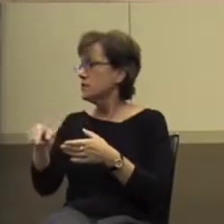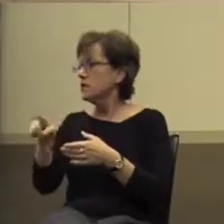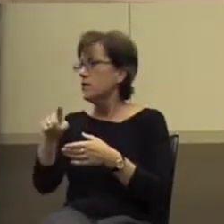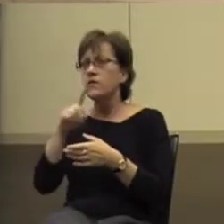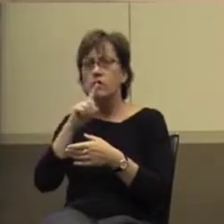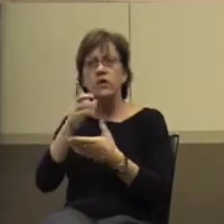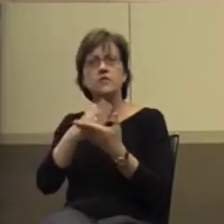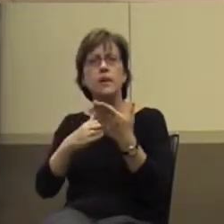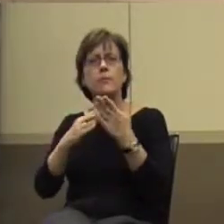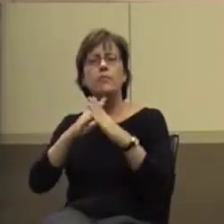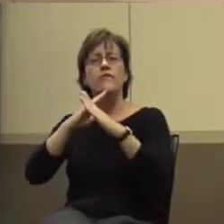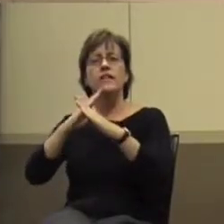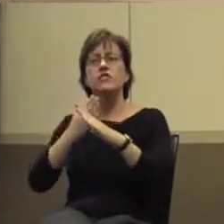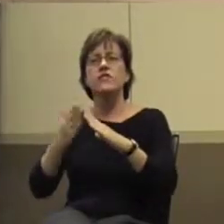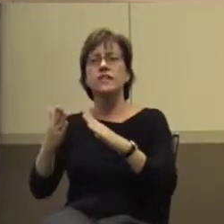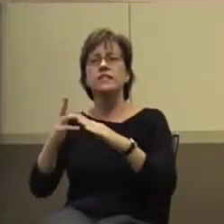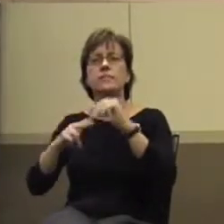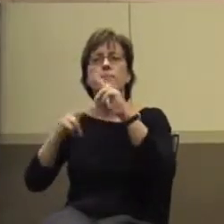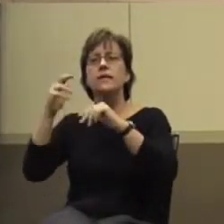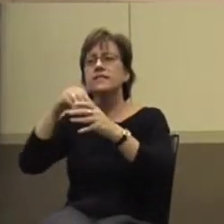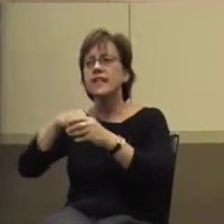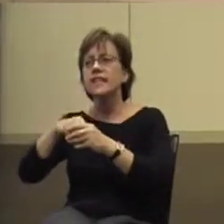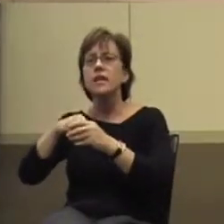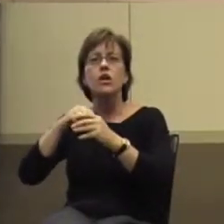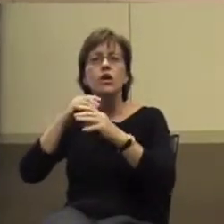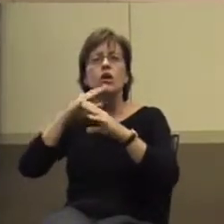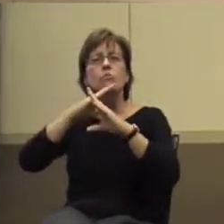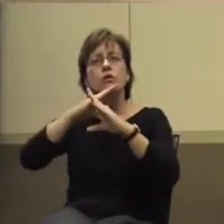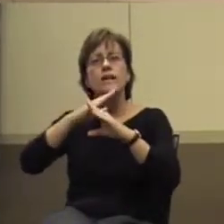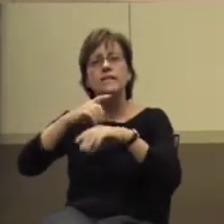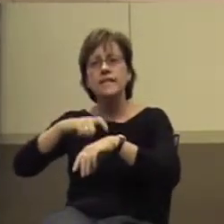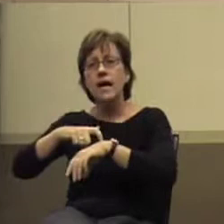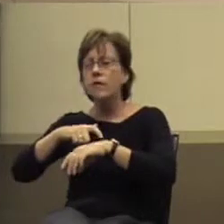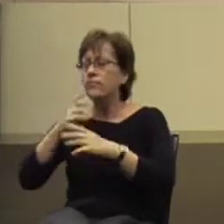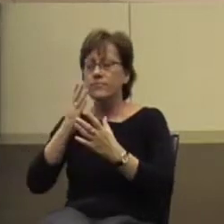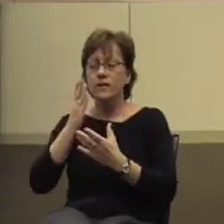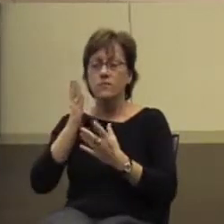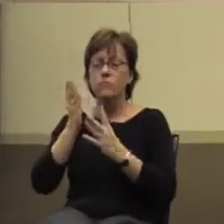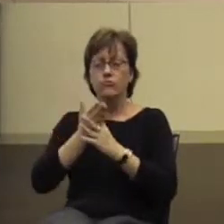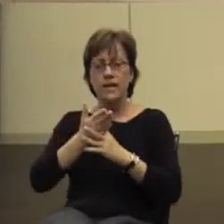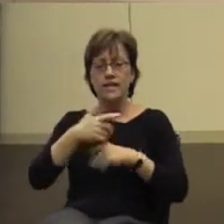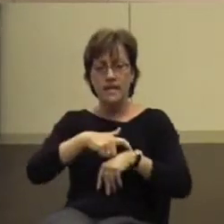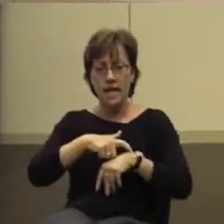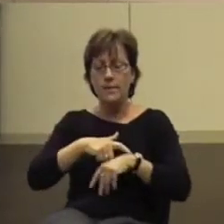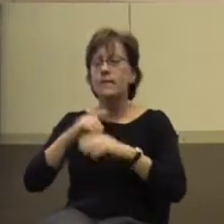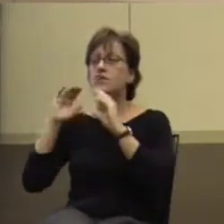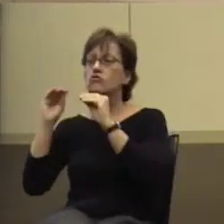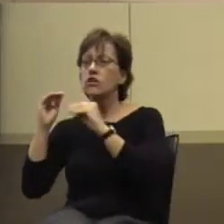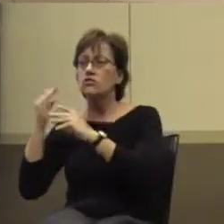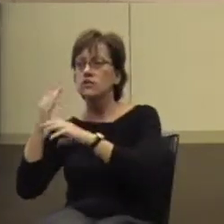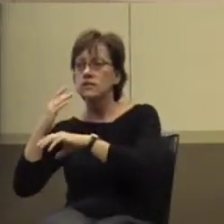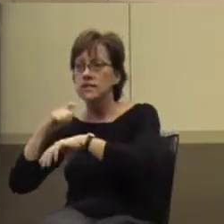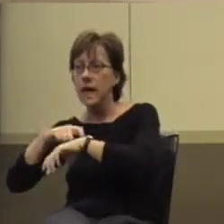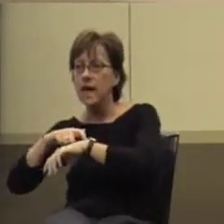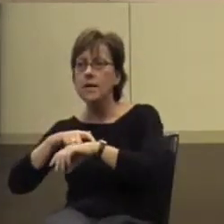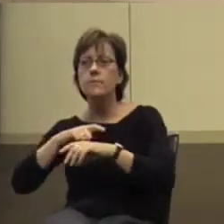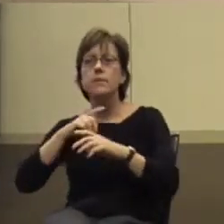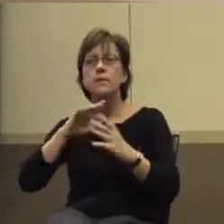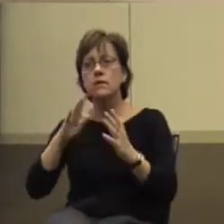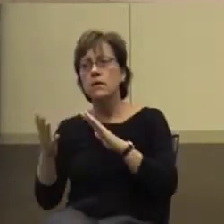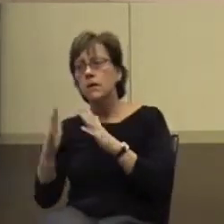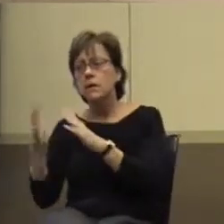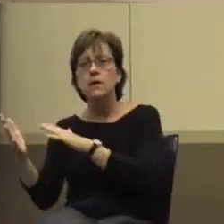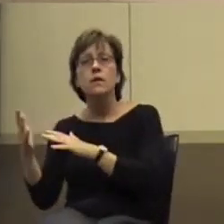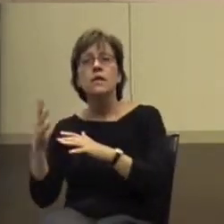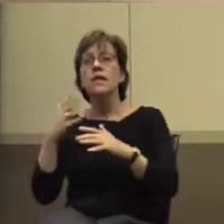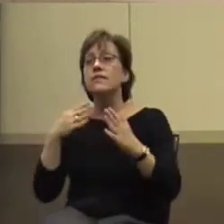there were some of those prevention things built in, like break time, instruction time, and then break time. But the fact that those things were still happening